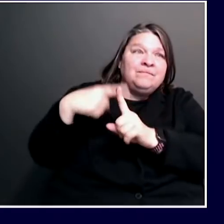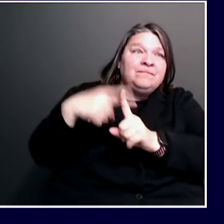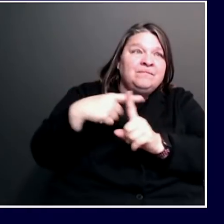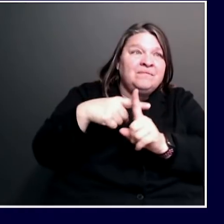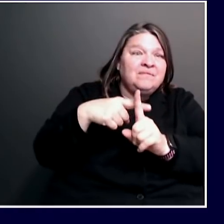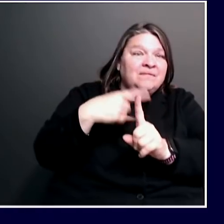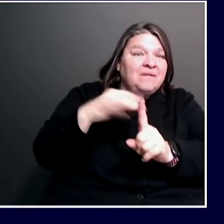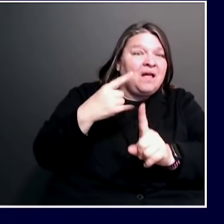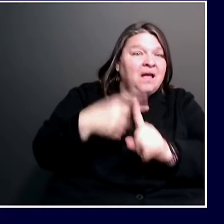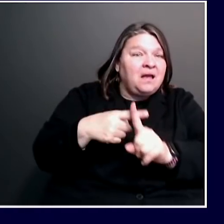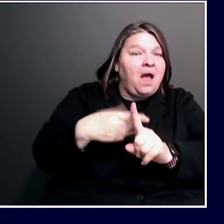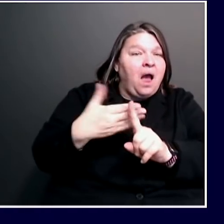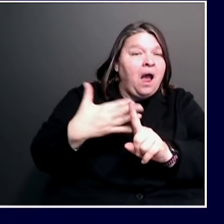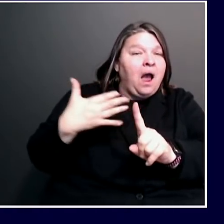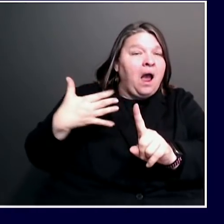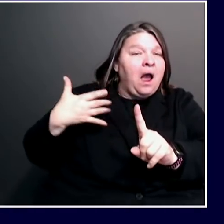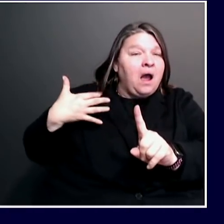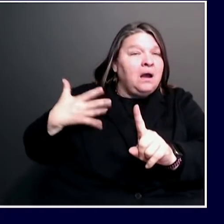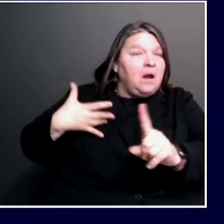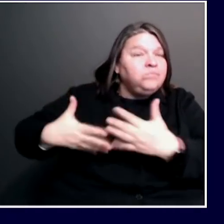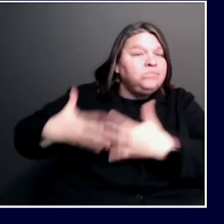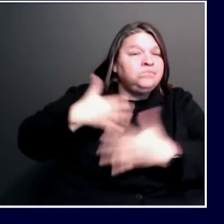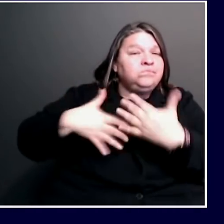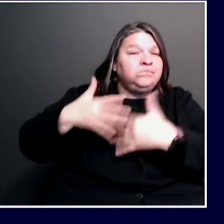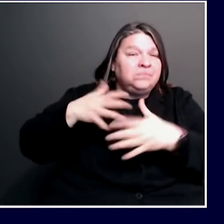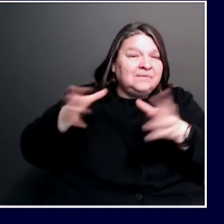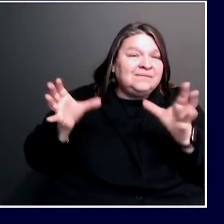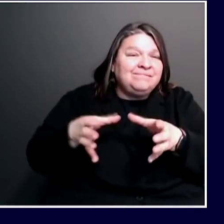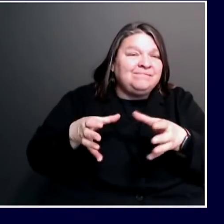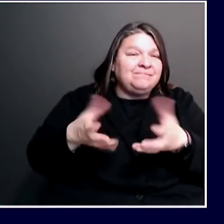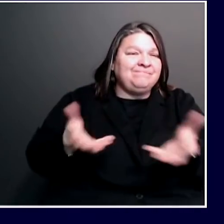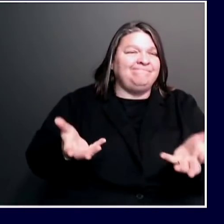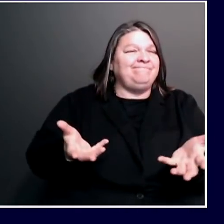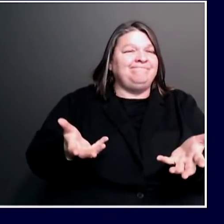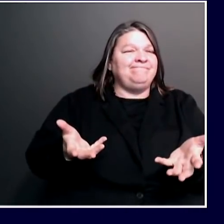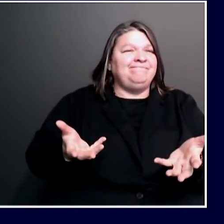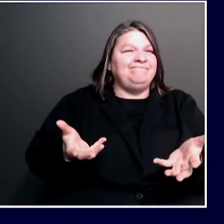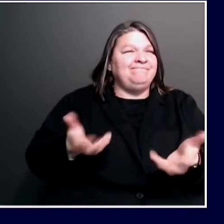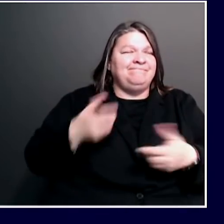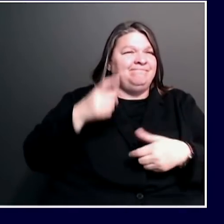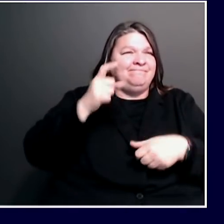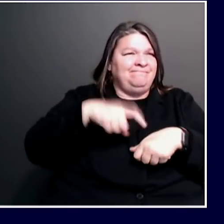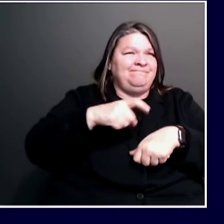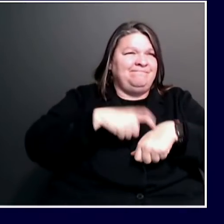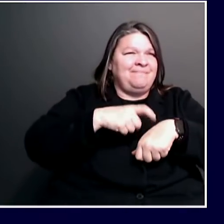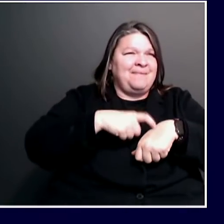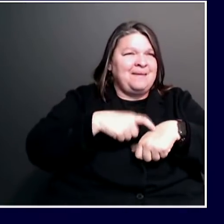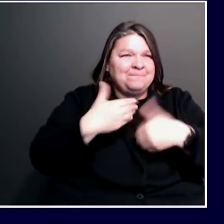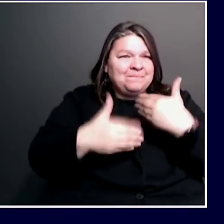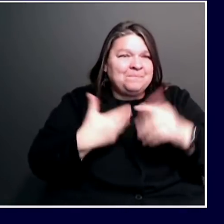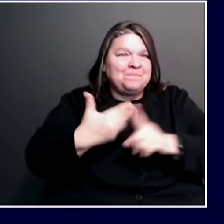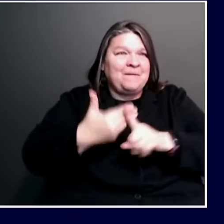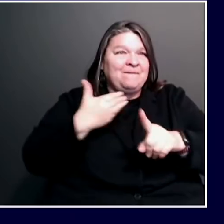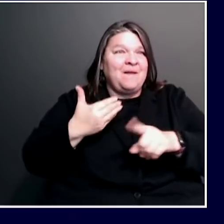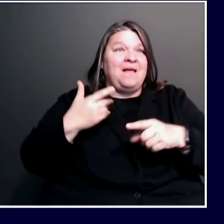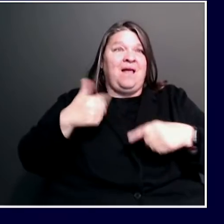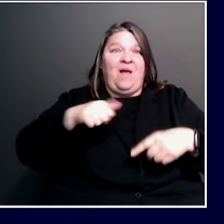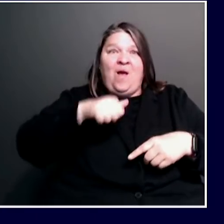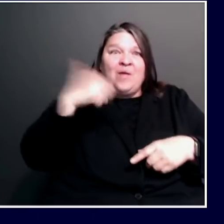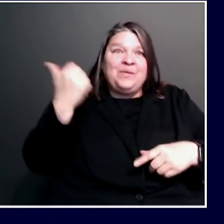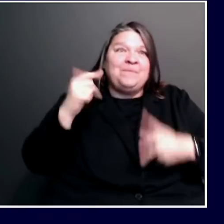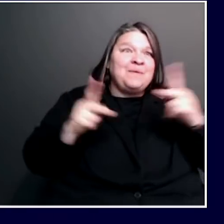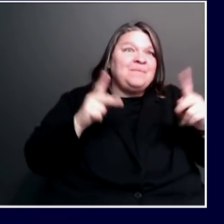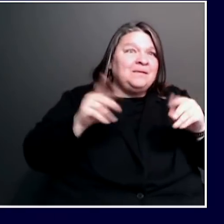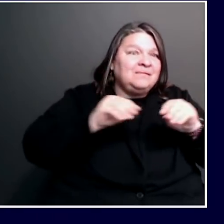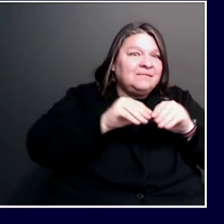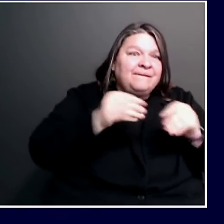close contacts, and advise them to quarantine all before that close contact has a chance to infect and spread